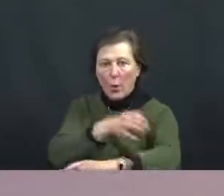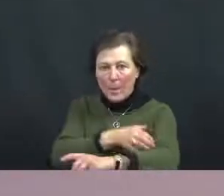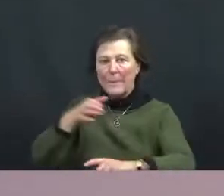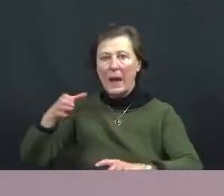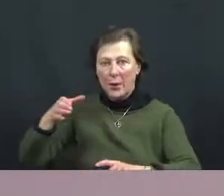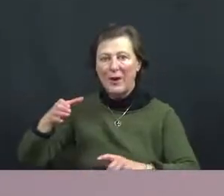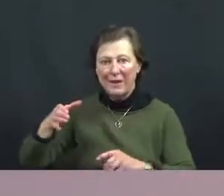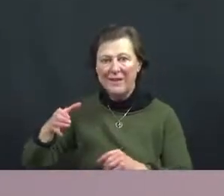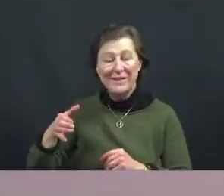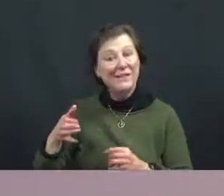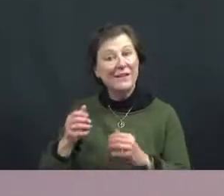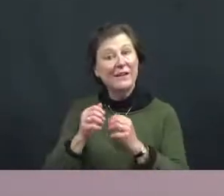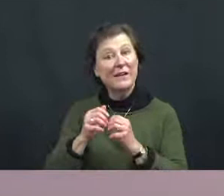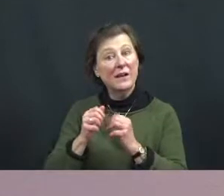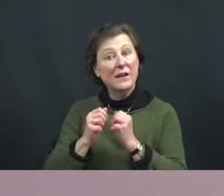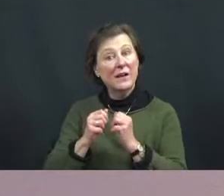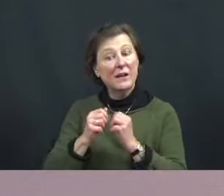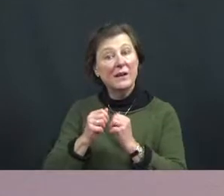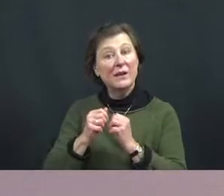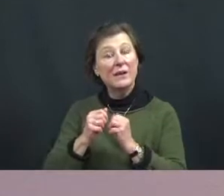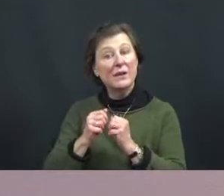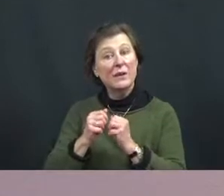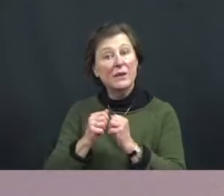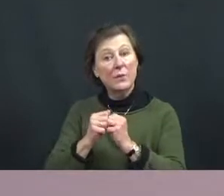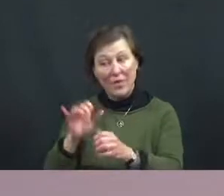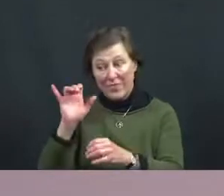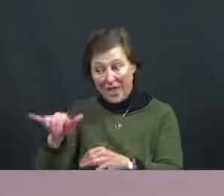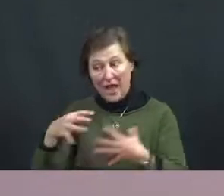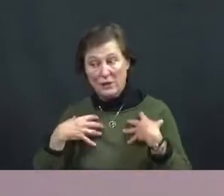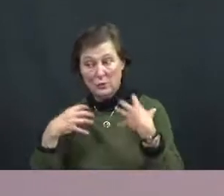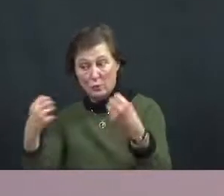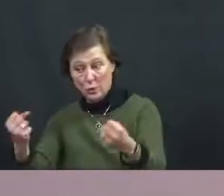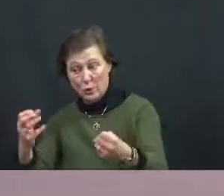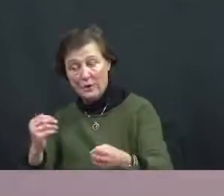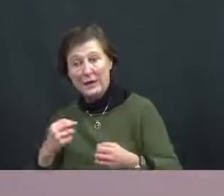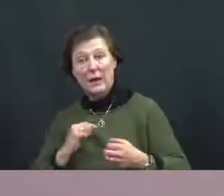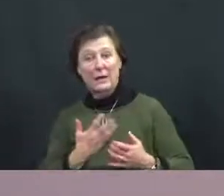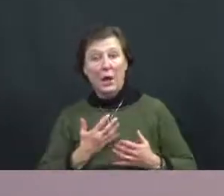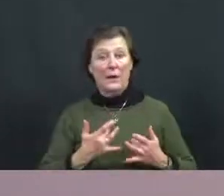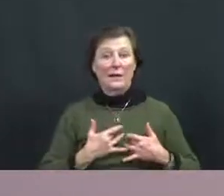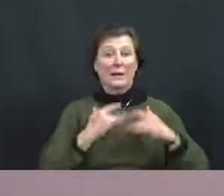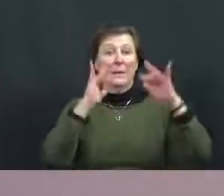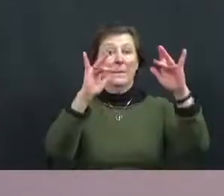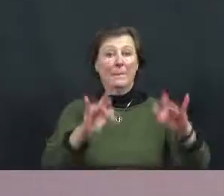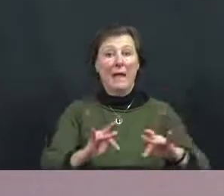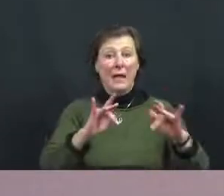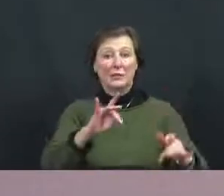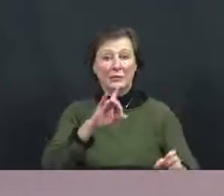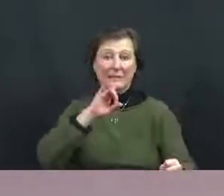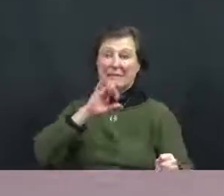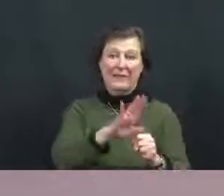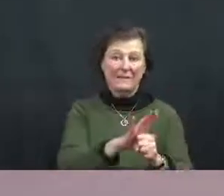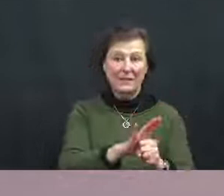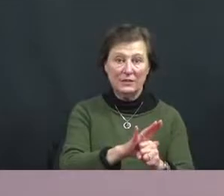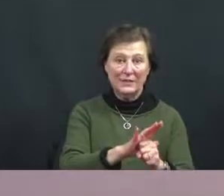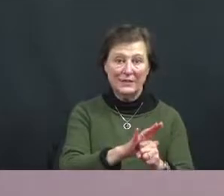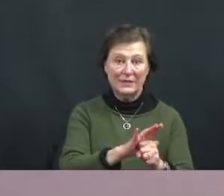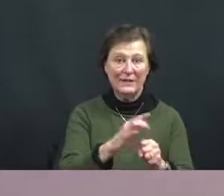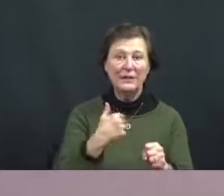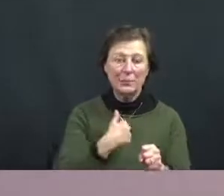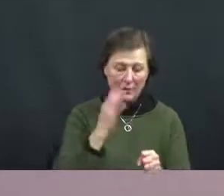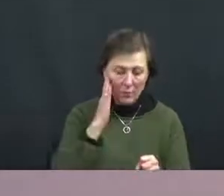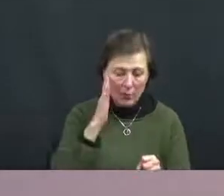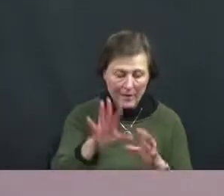With that courage and with our compassionate convictions, we will find our